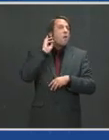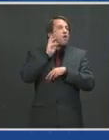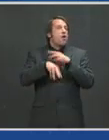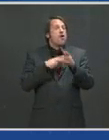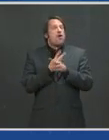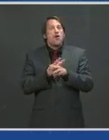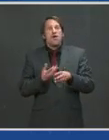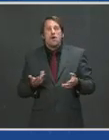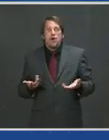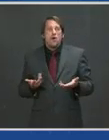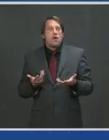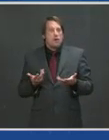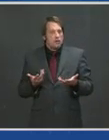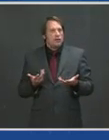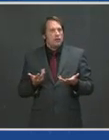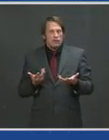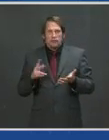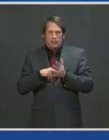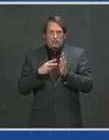So much is changing.